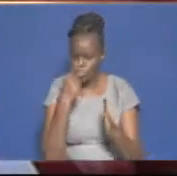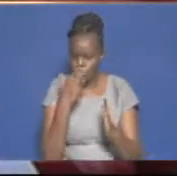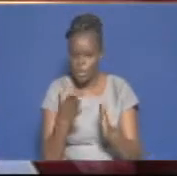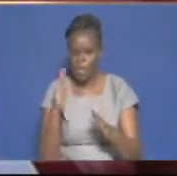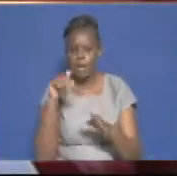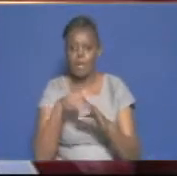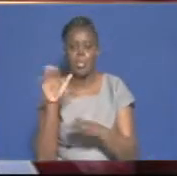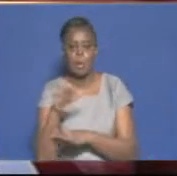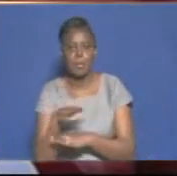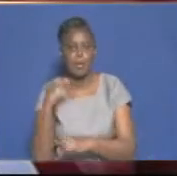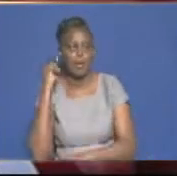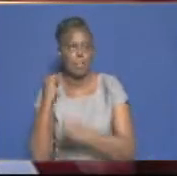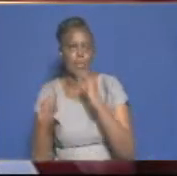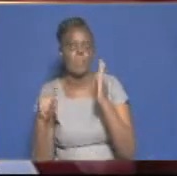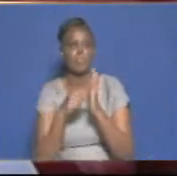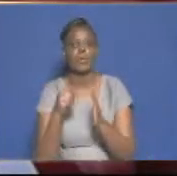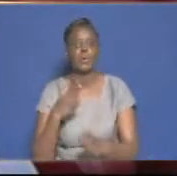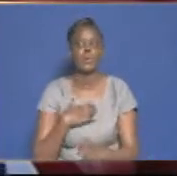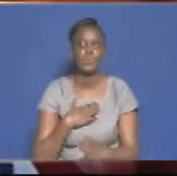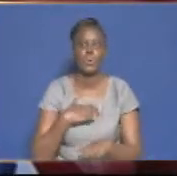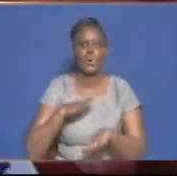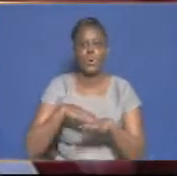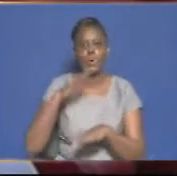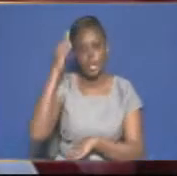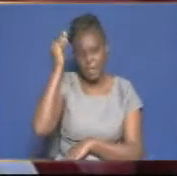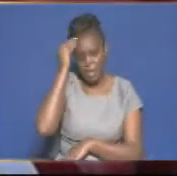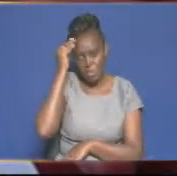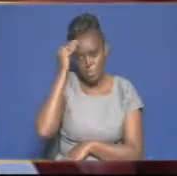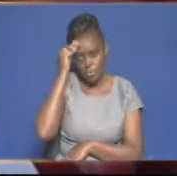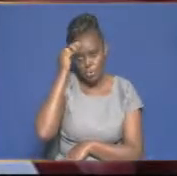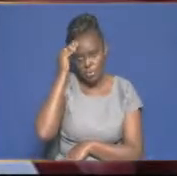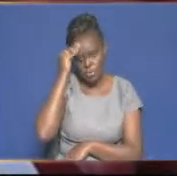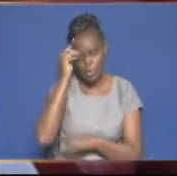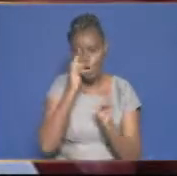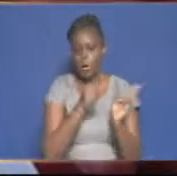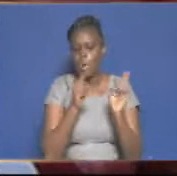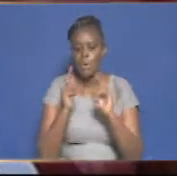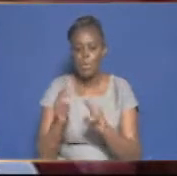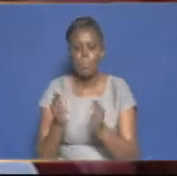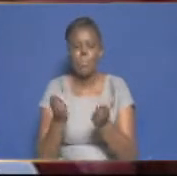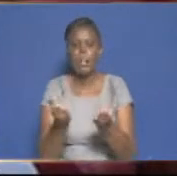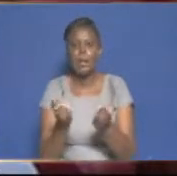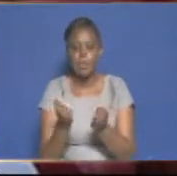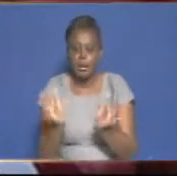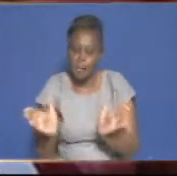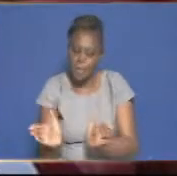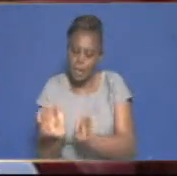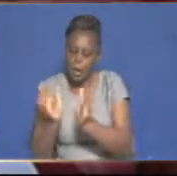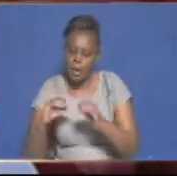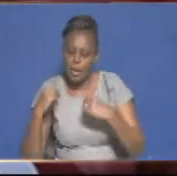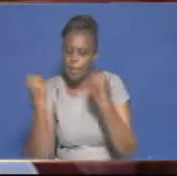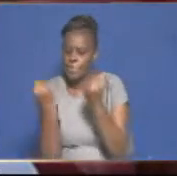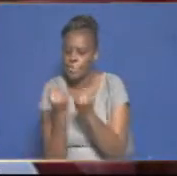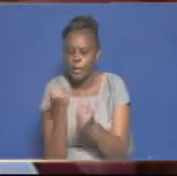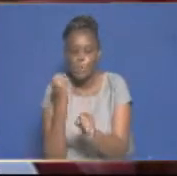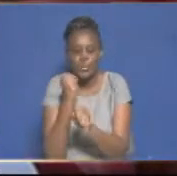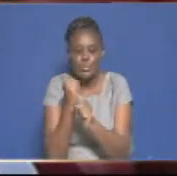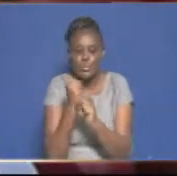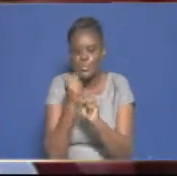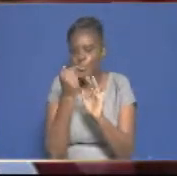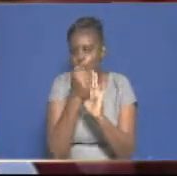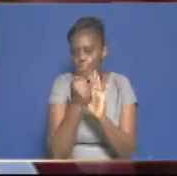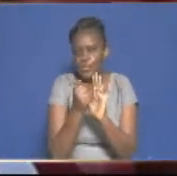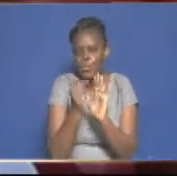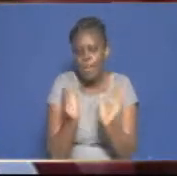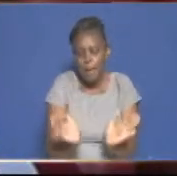House. Finally, Honorable Speaker, on education, usually there's need to encourage the society. You do this by